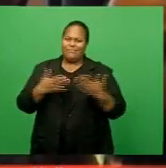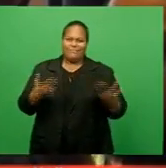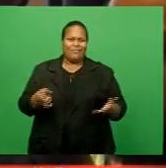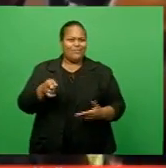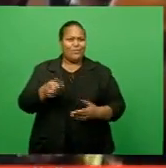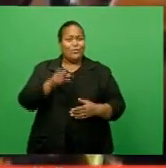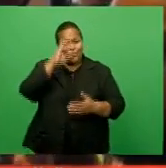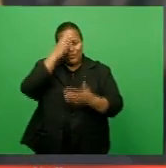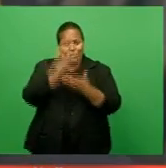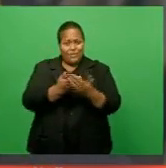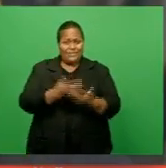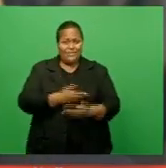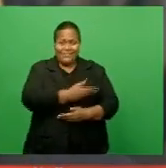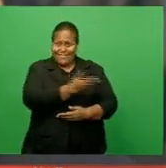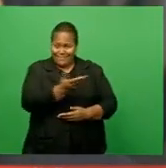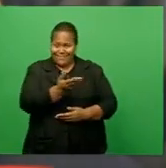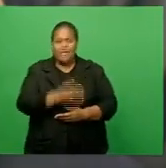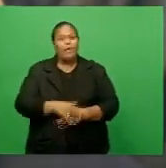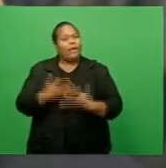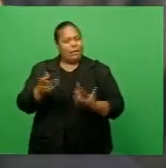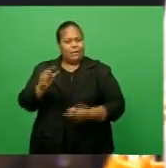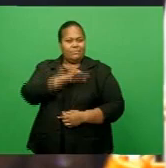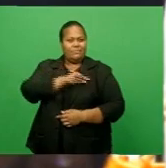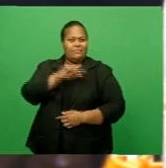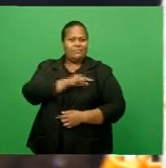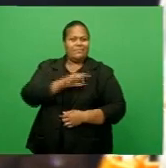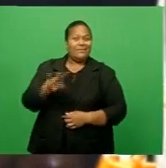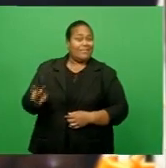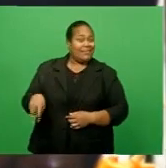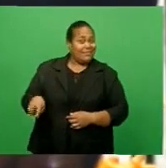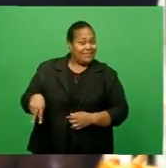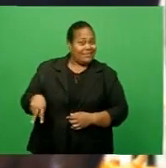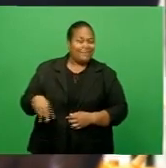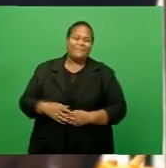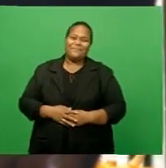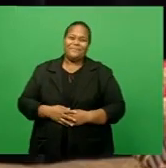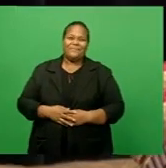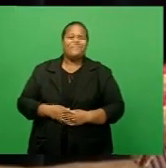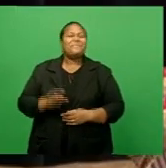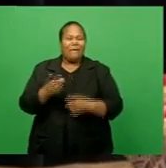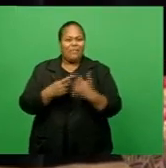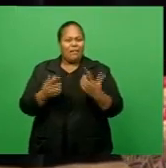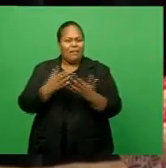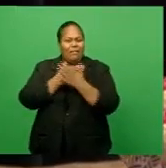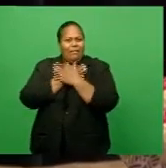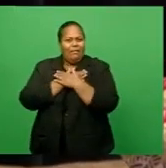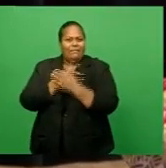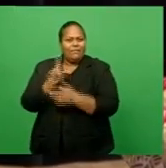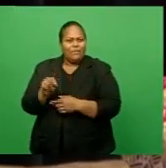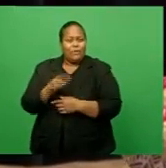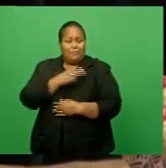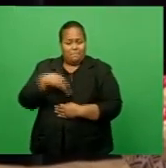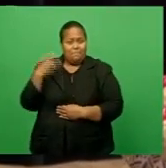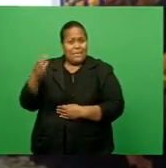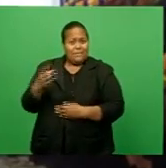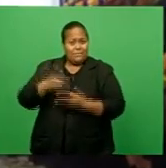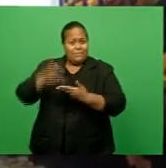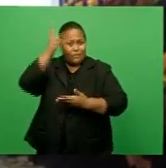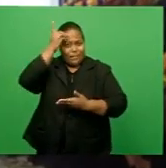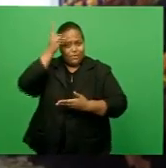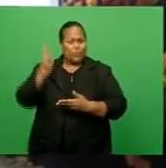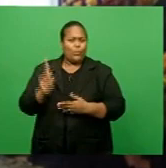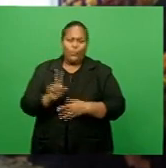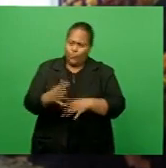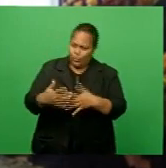as they now also hold credentials in dancing, something they love doing. Minister for Education Rosie Akbar praised